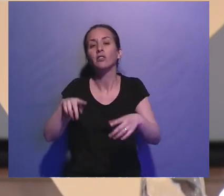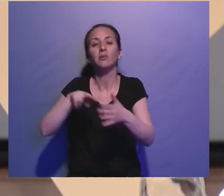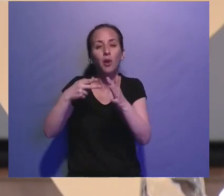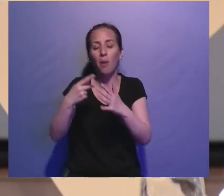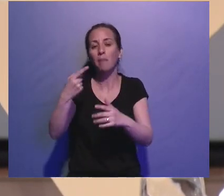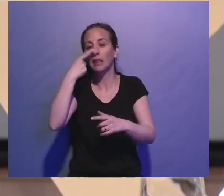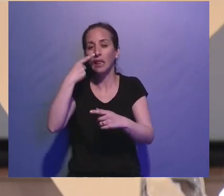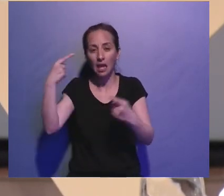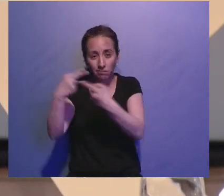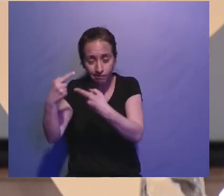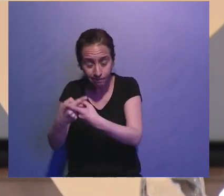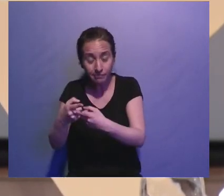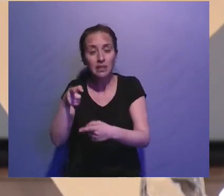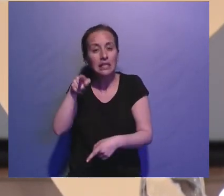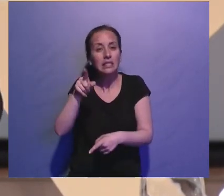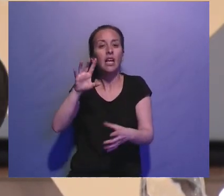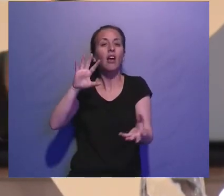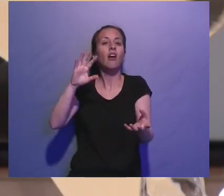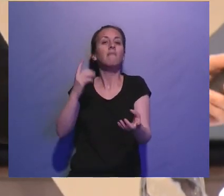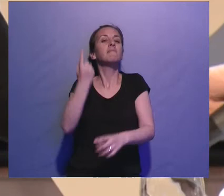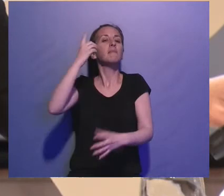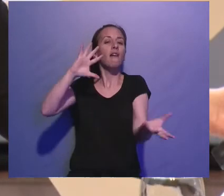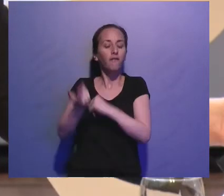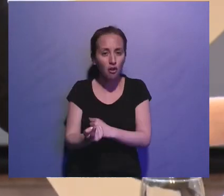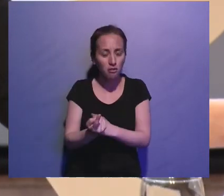government. So we see that as very important.